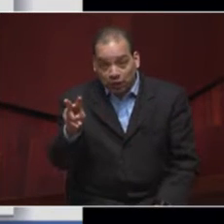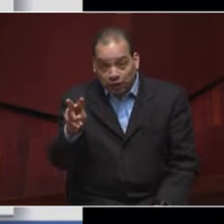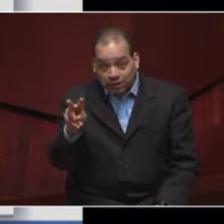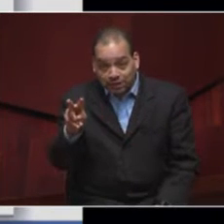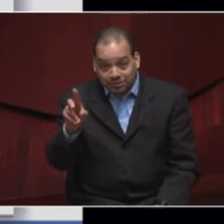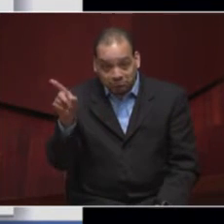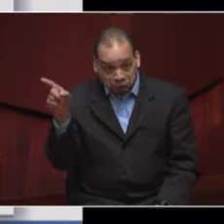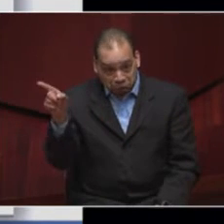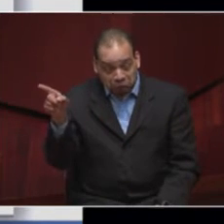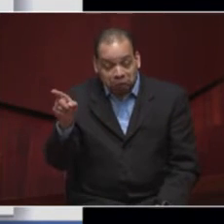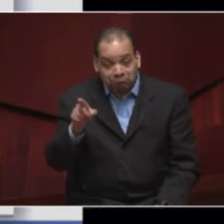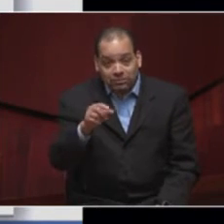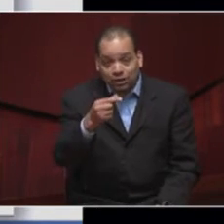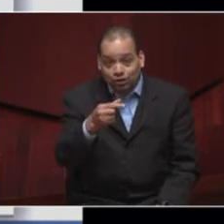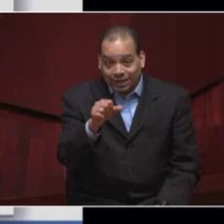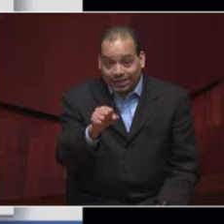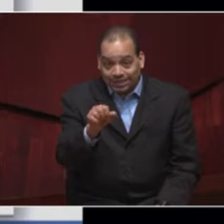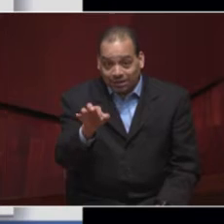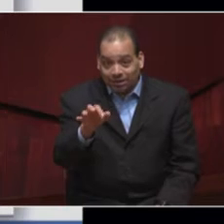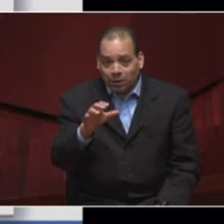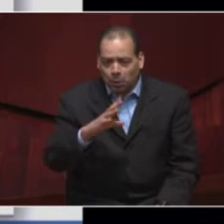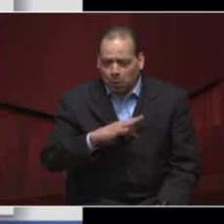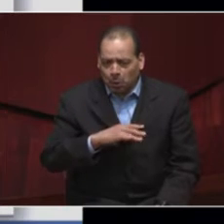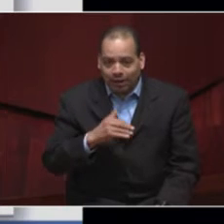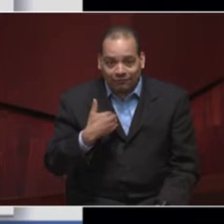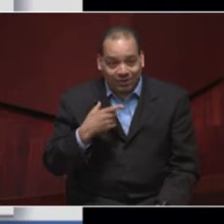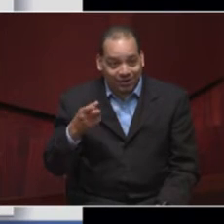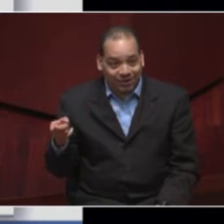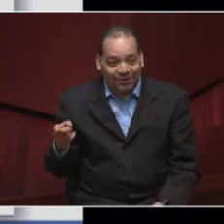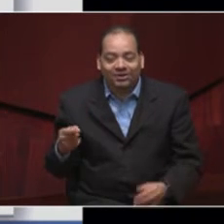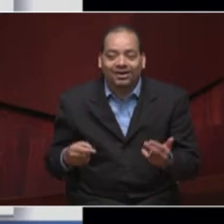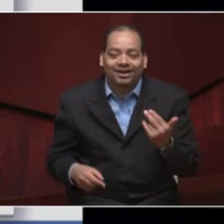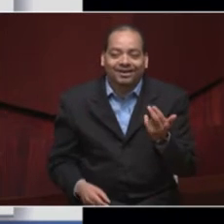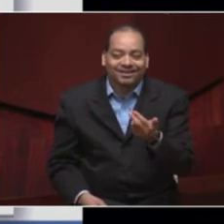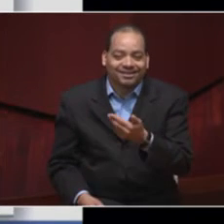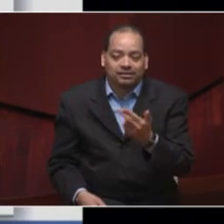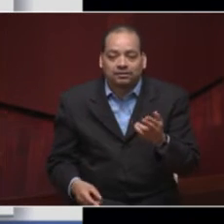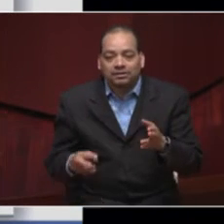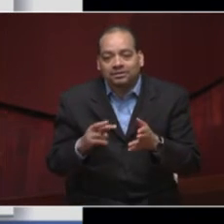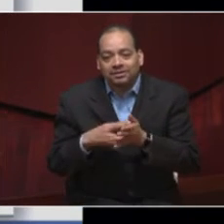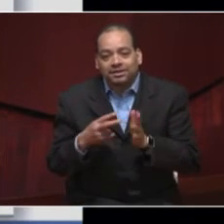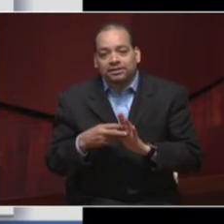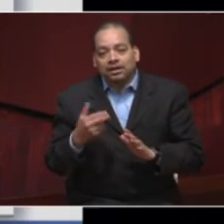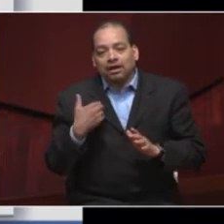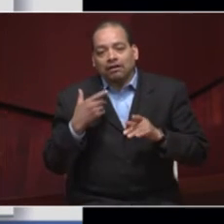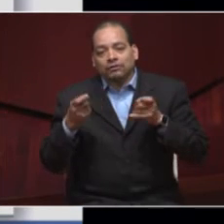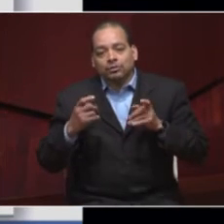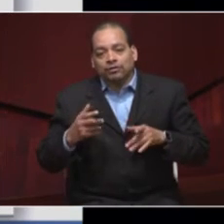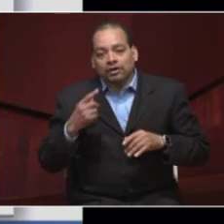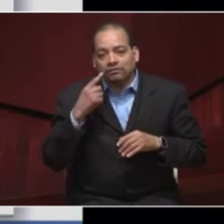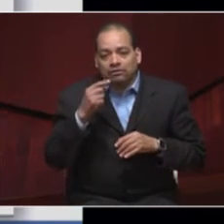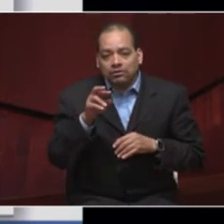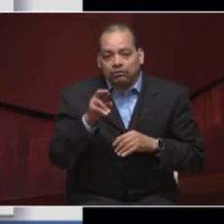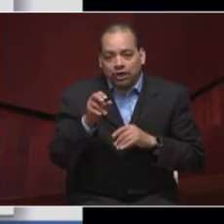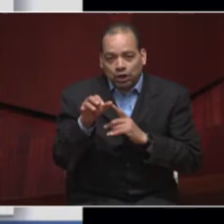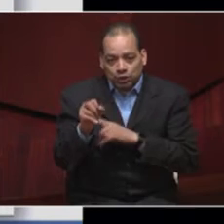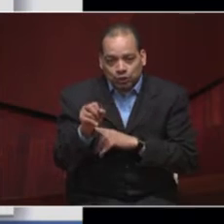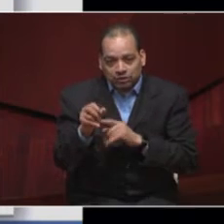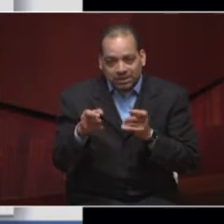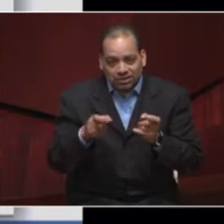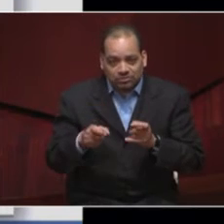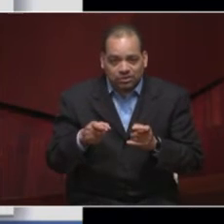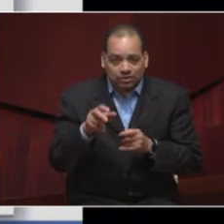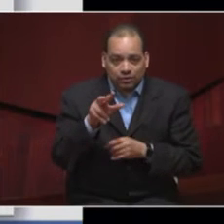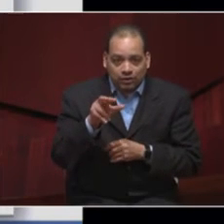be a cool place to go. They are using it right here. They have a Supervisory Records Information Management 308 in Vegas,